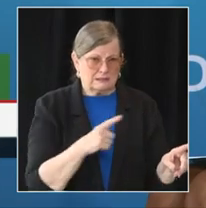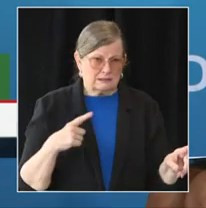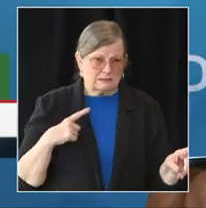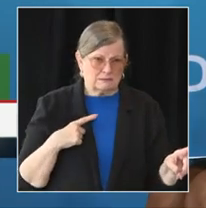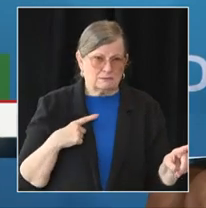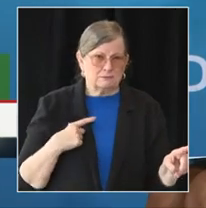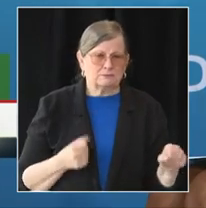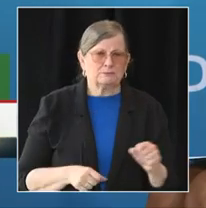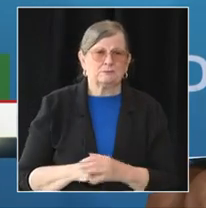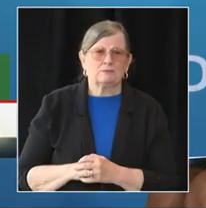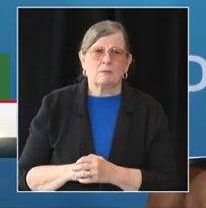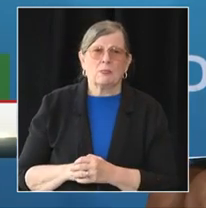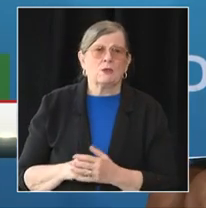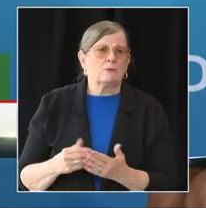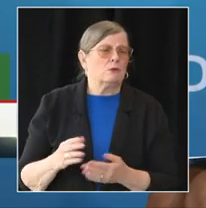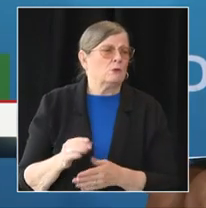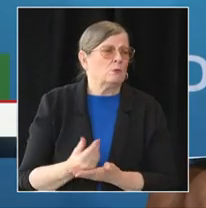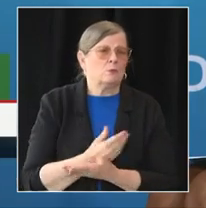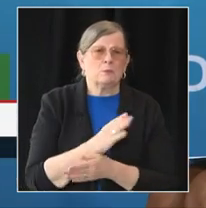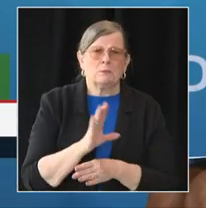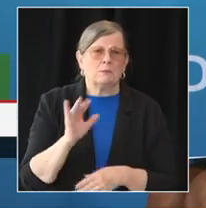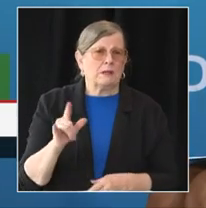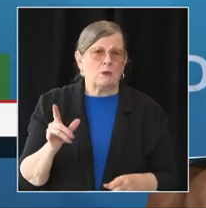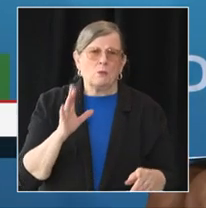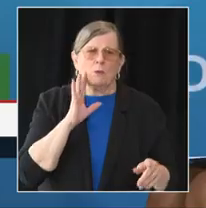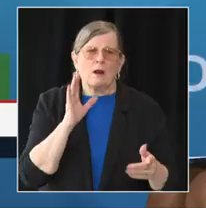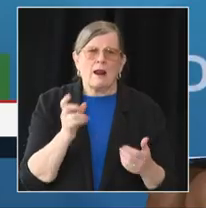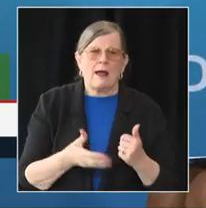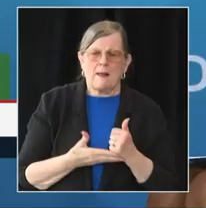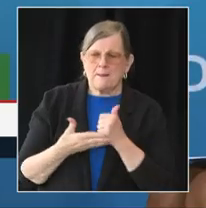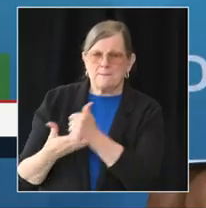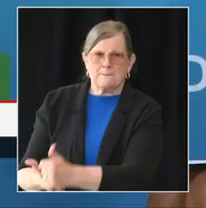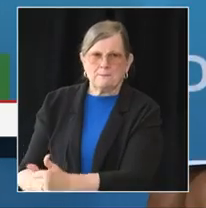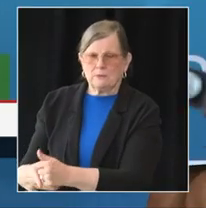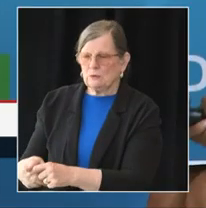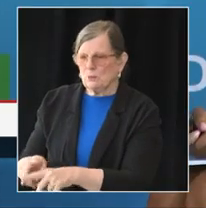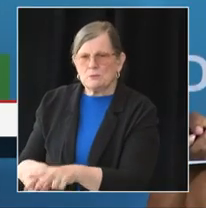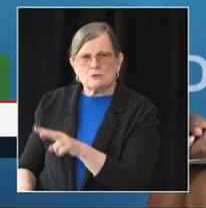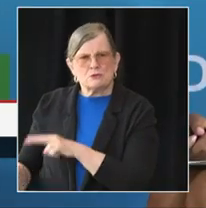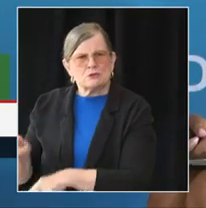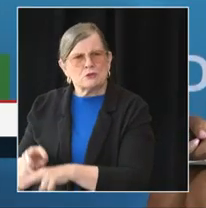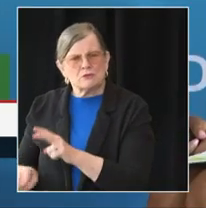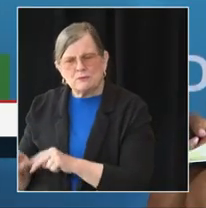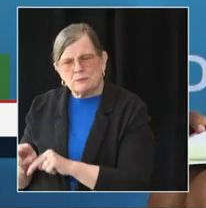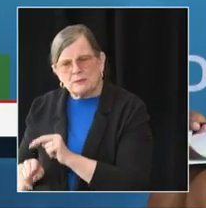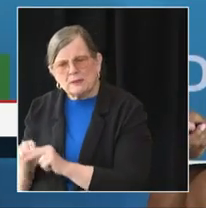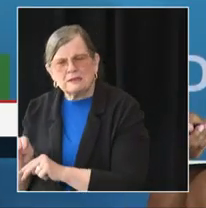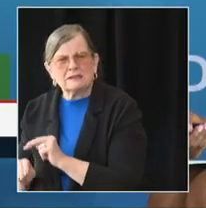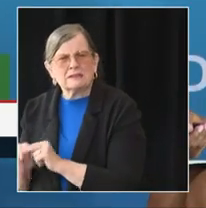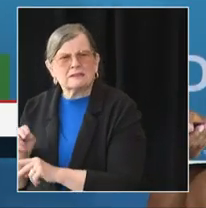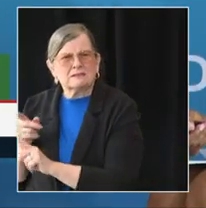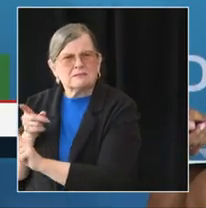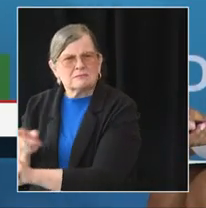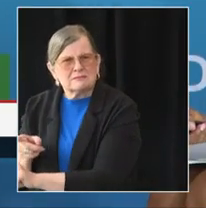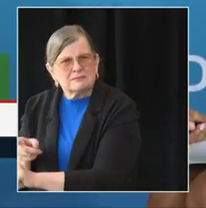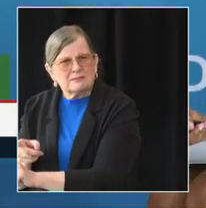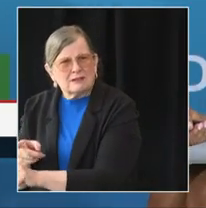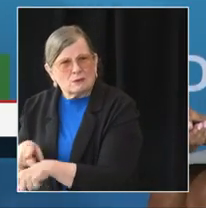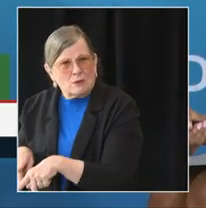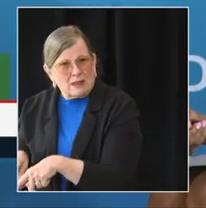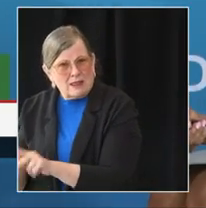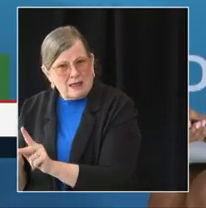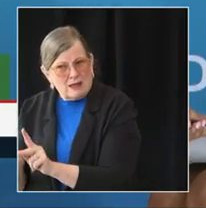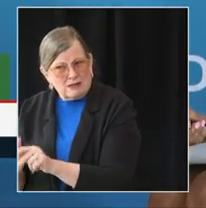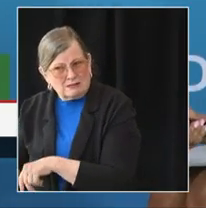exempt market rate buildings. And so we think that's a good way to unlock investment,